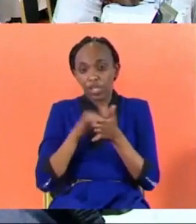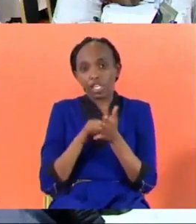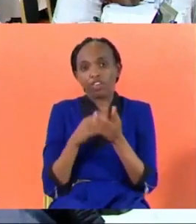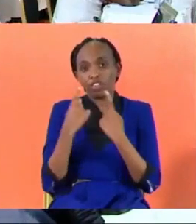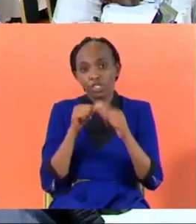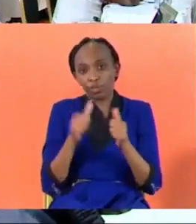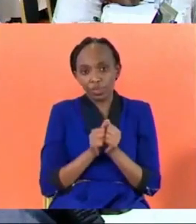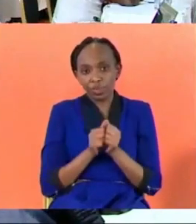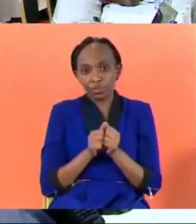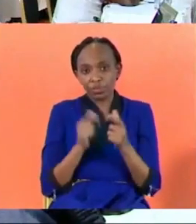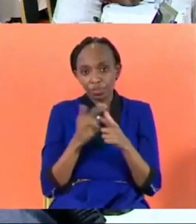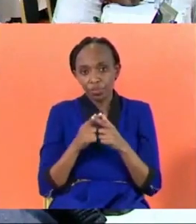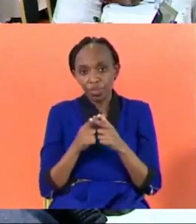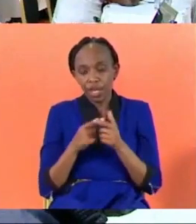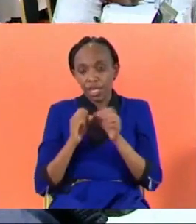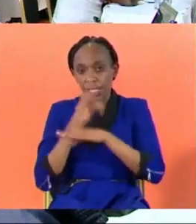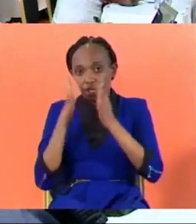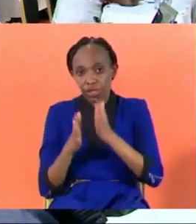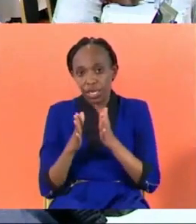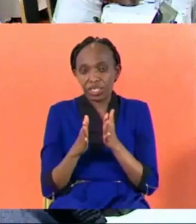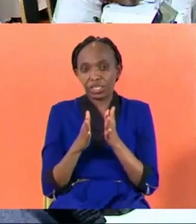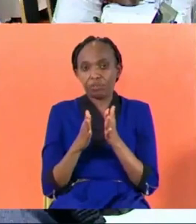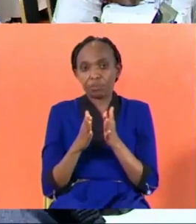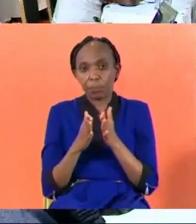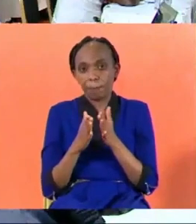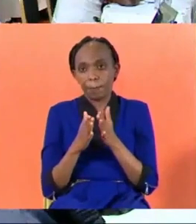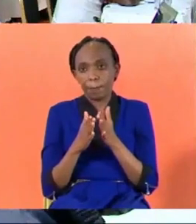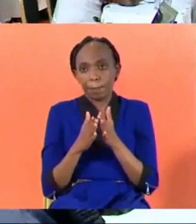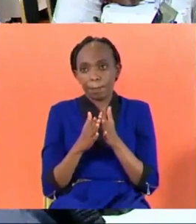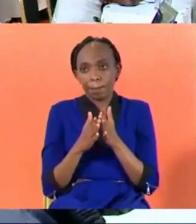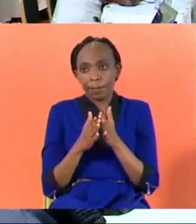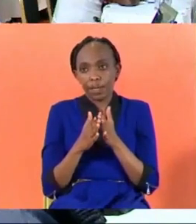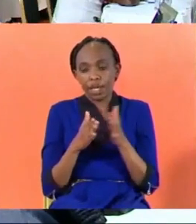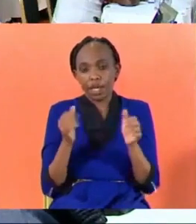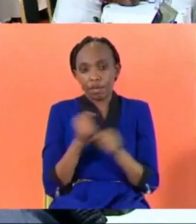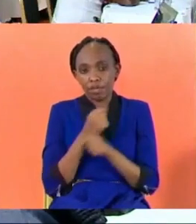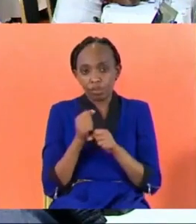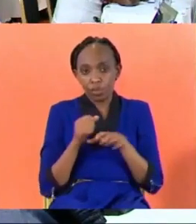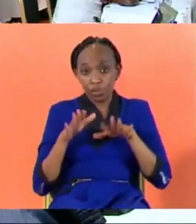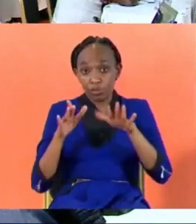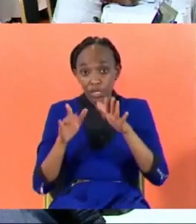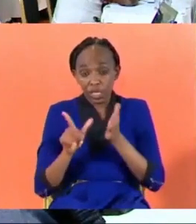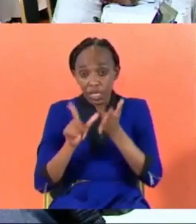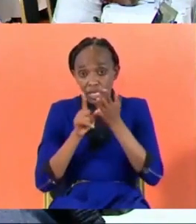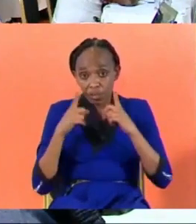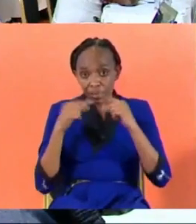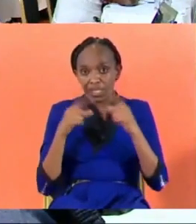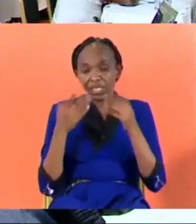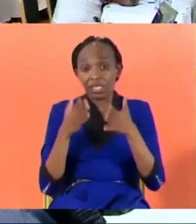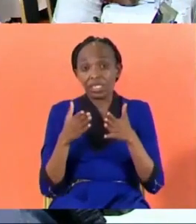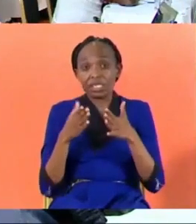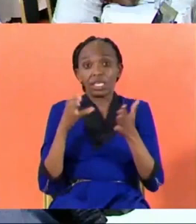already. And then the journalists, if journalists are unable to spread debt messages, these issues will